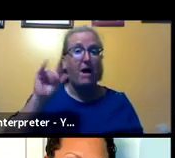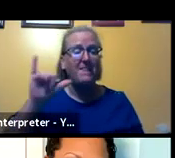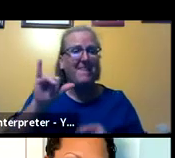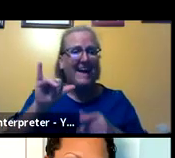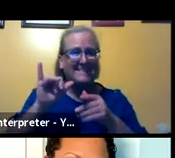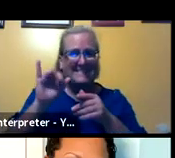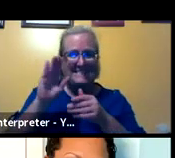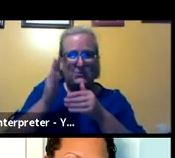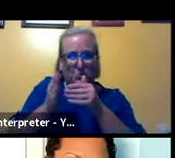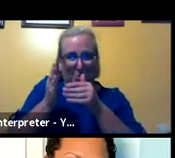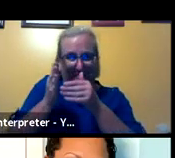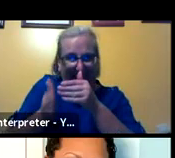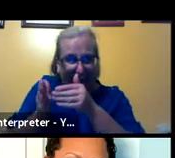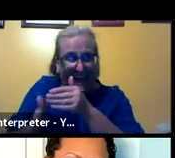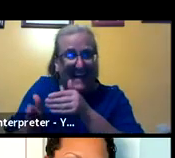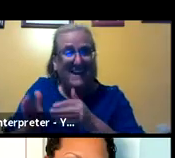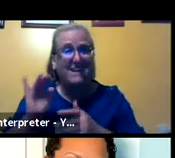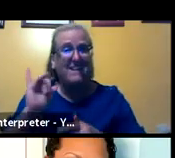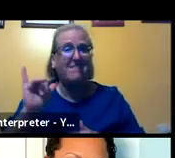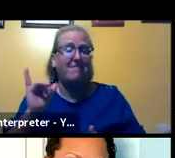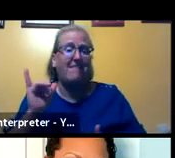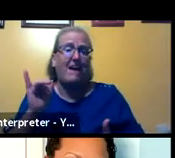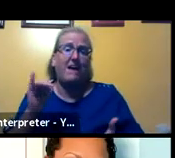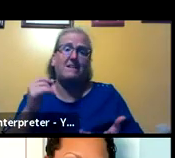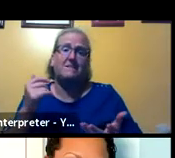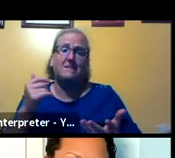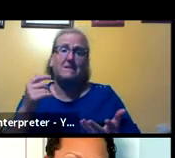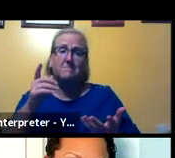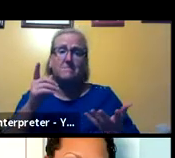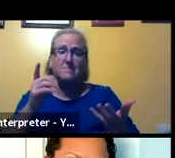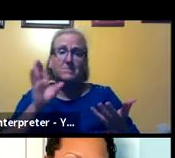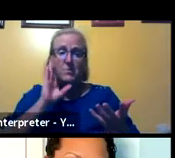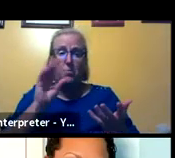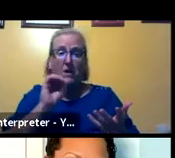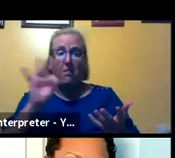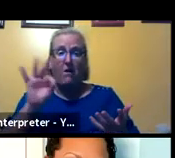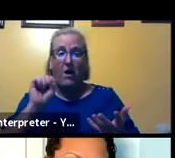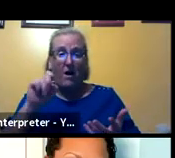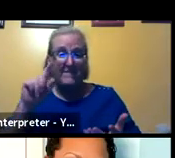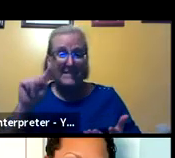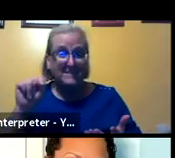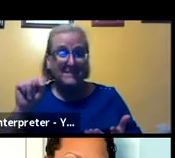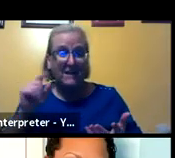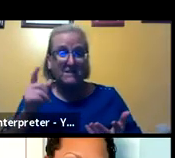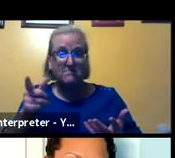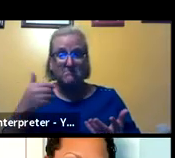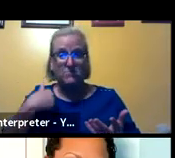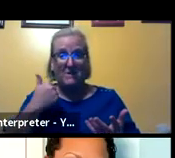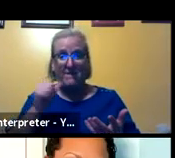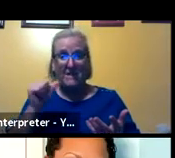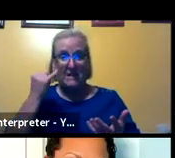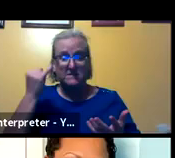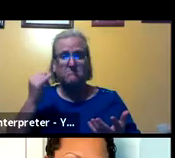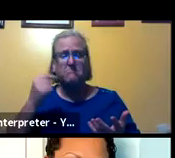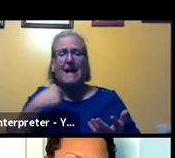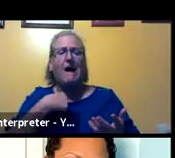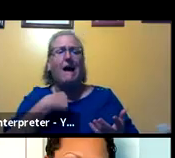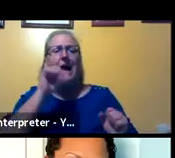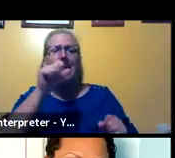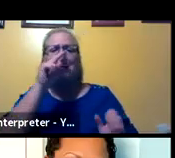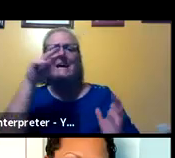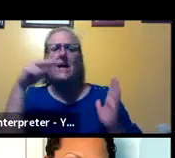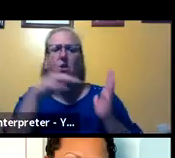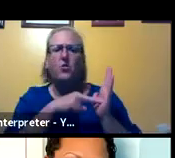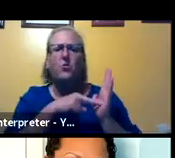we have any that might in a year or two offset some of this potentially? Do you have any idea to that? I can look at that.